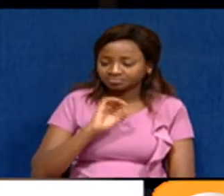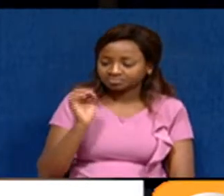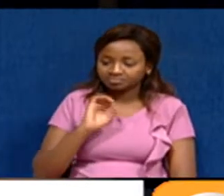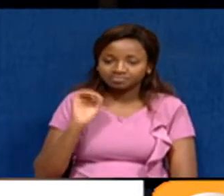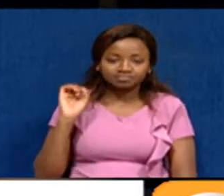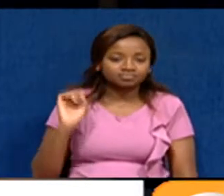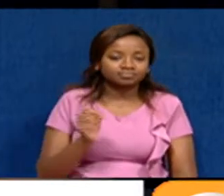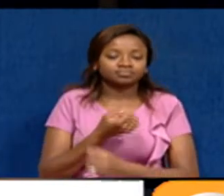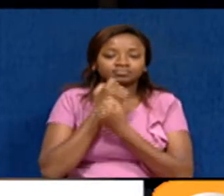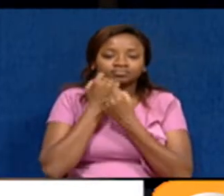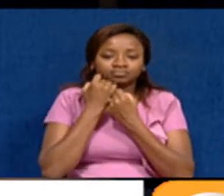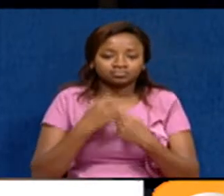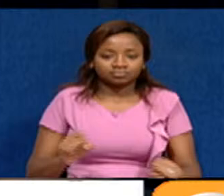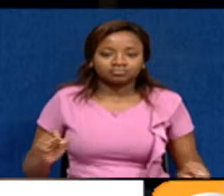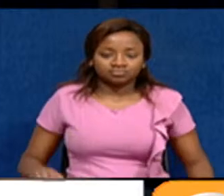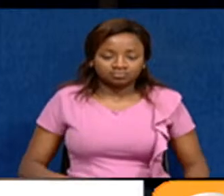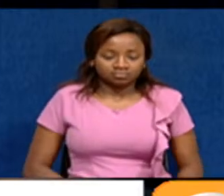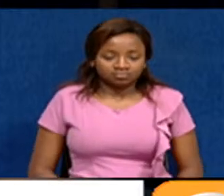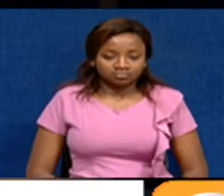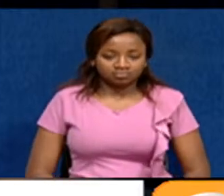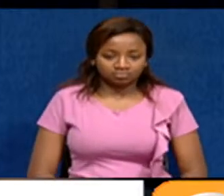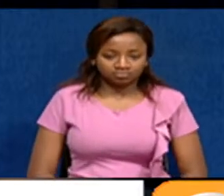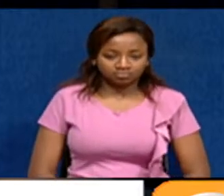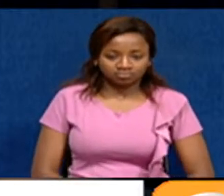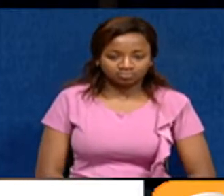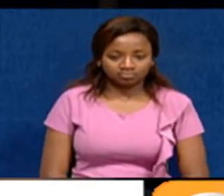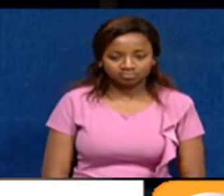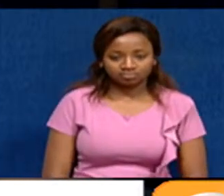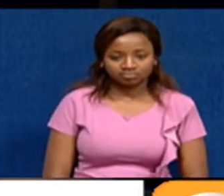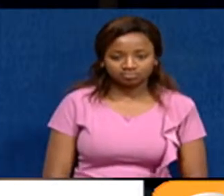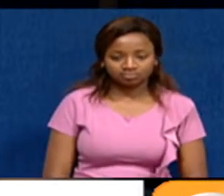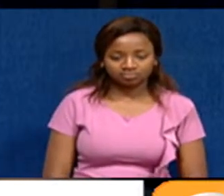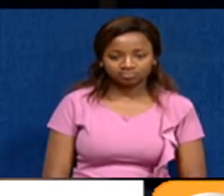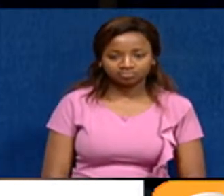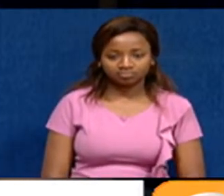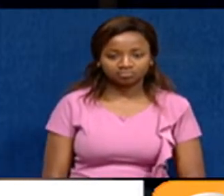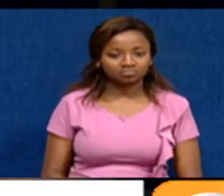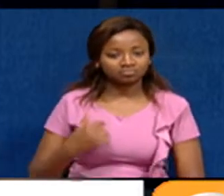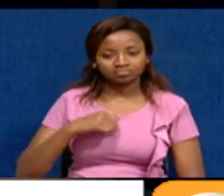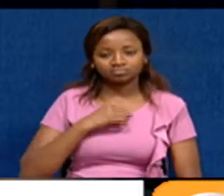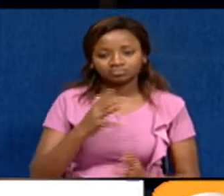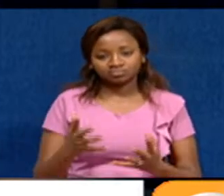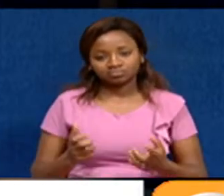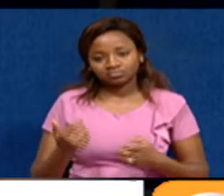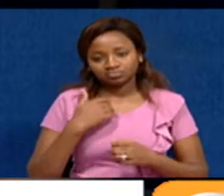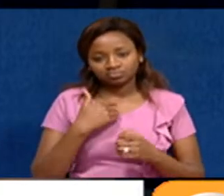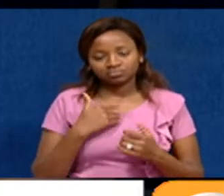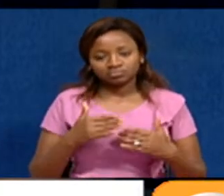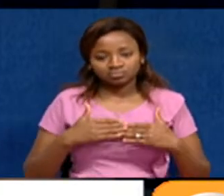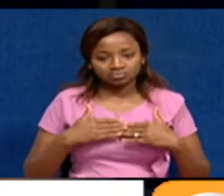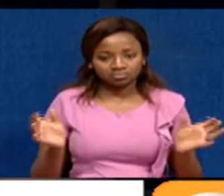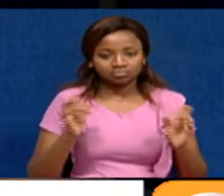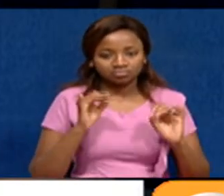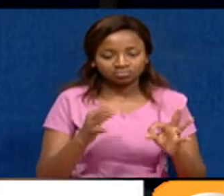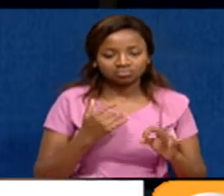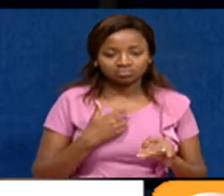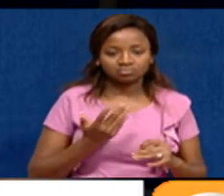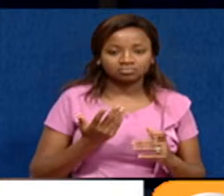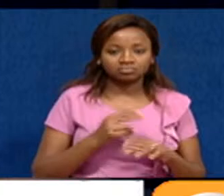committee. It will not continue engaging with the caretaker committee. Let us be honest when we have a national issue like